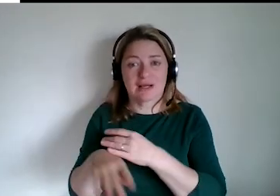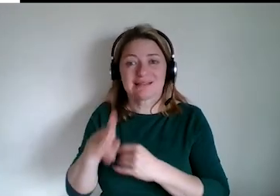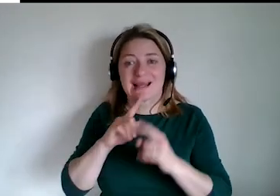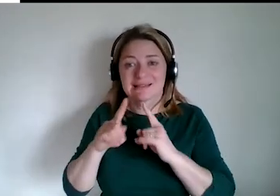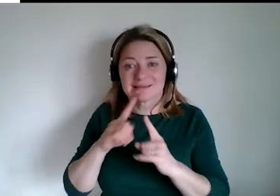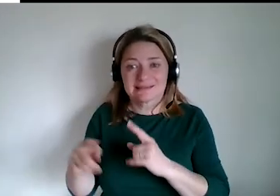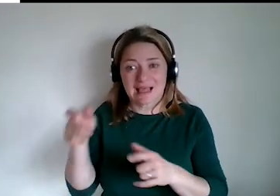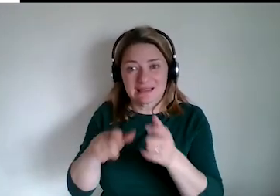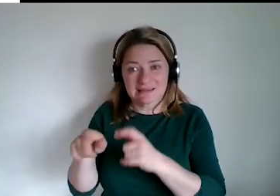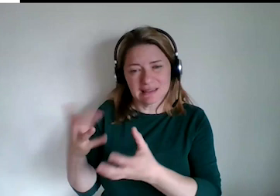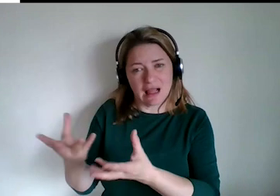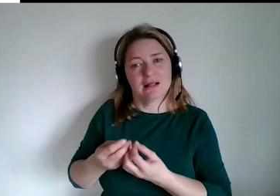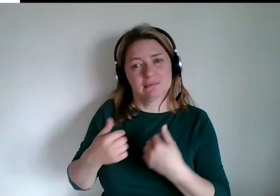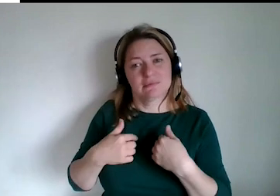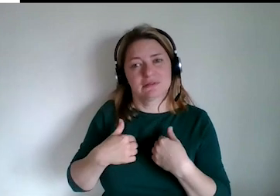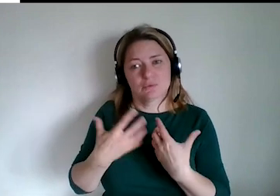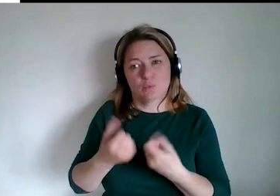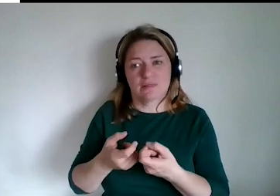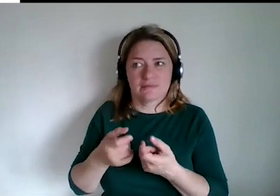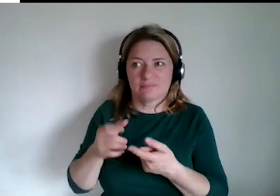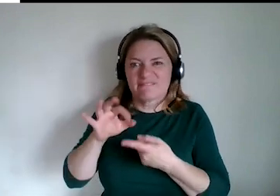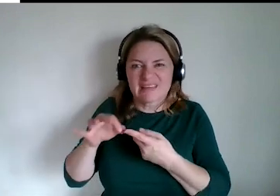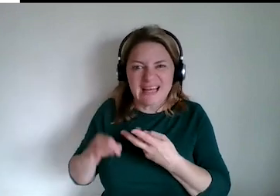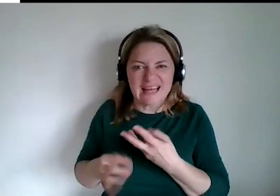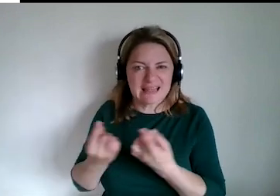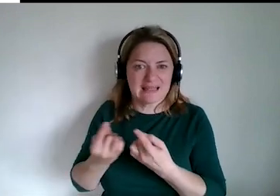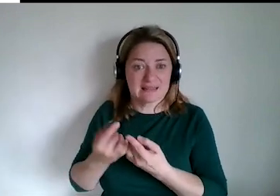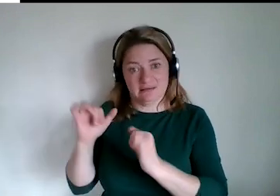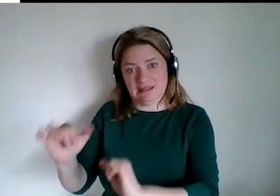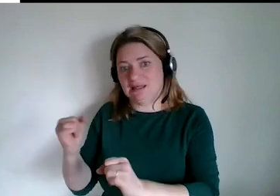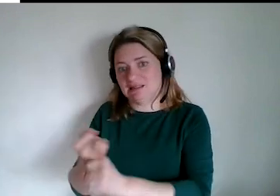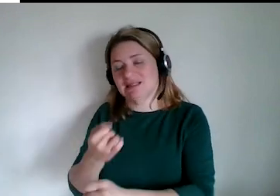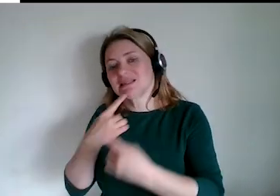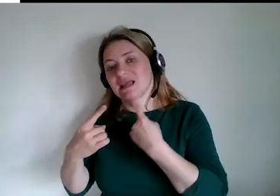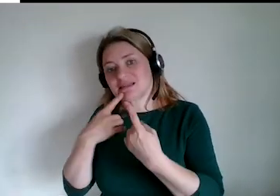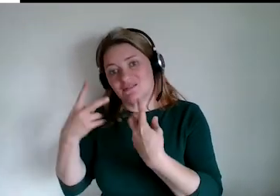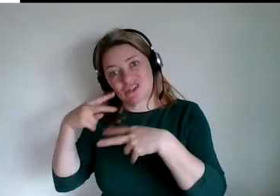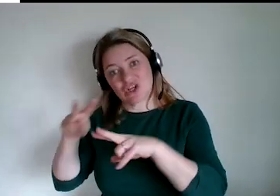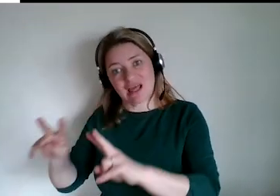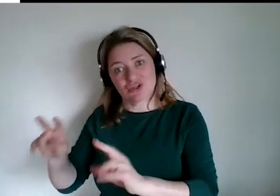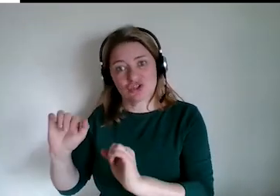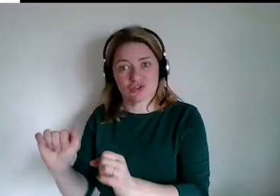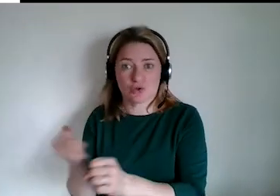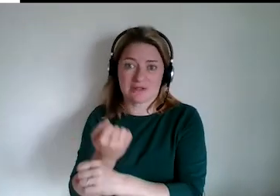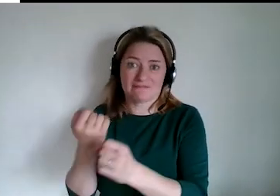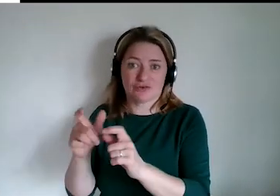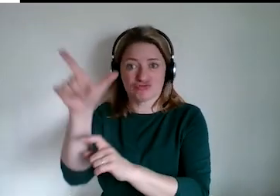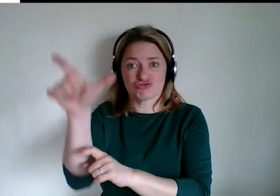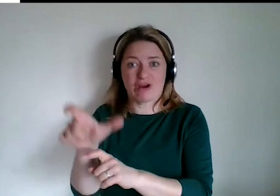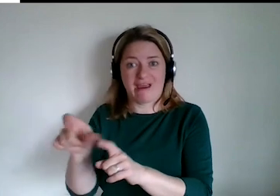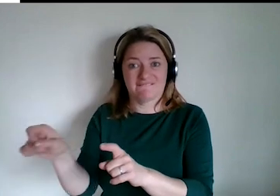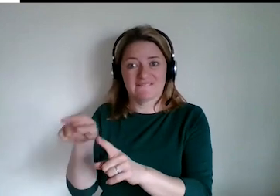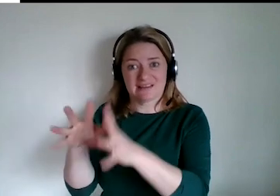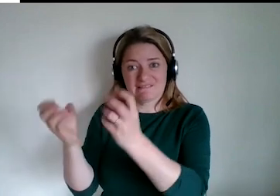who helps me with some fiddly stuff. So he did data visualization for this. Though he did the nice graphs using R, which I'm